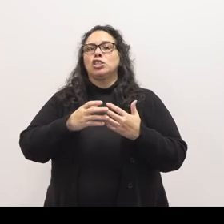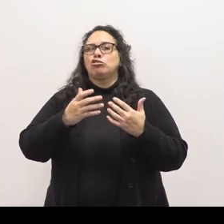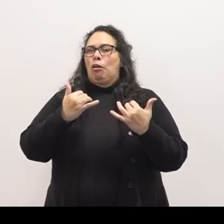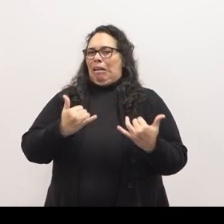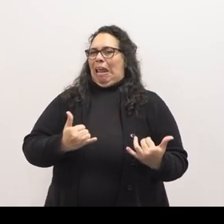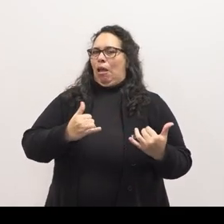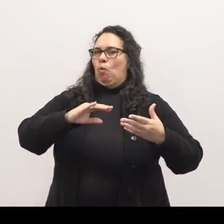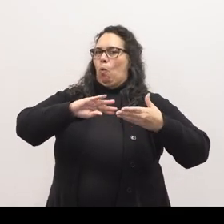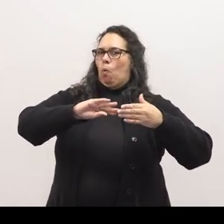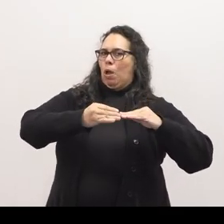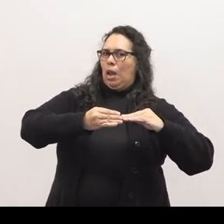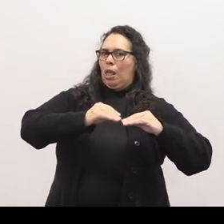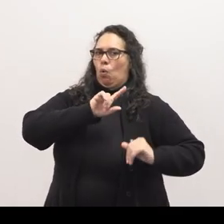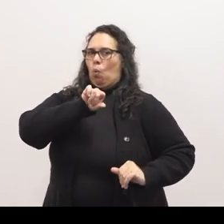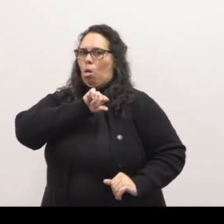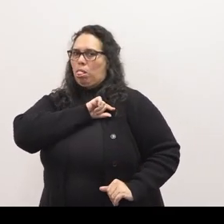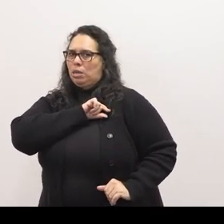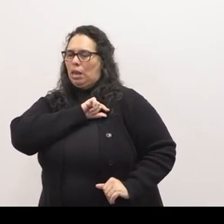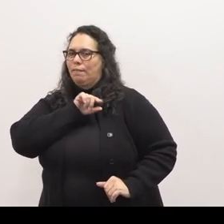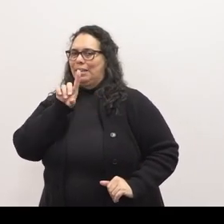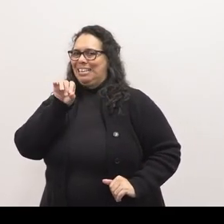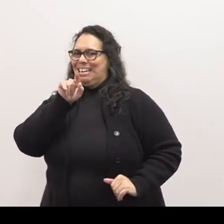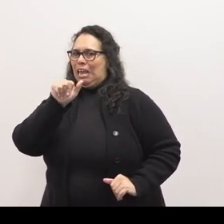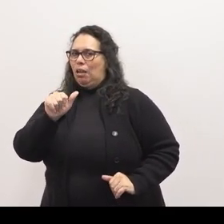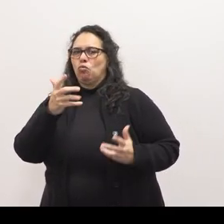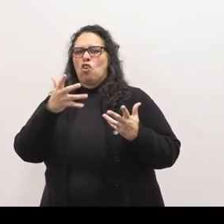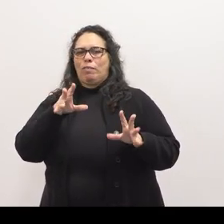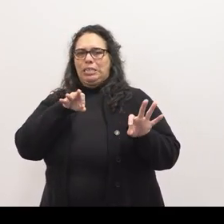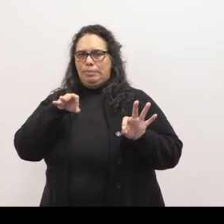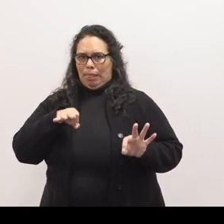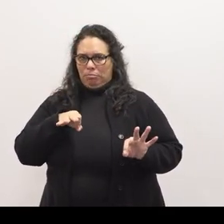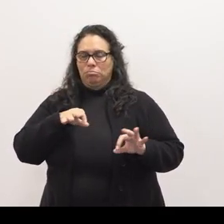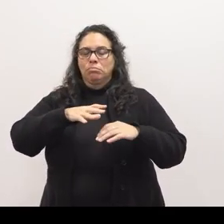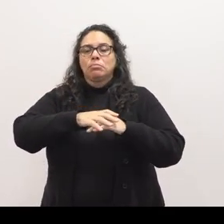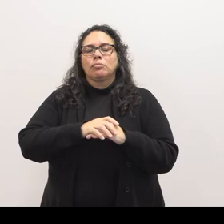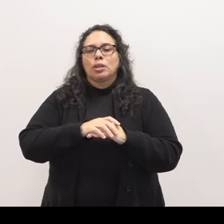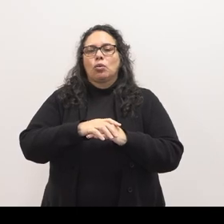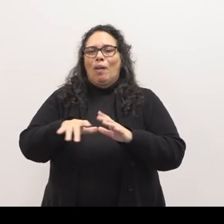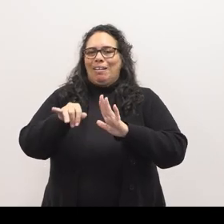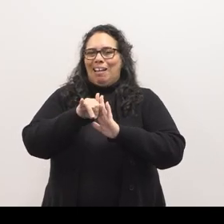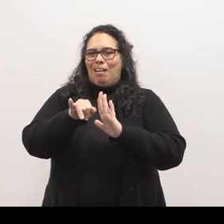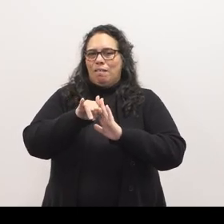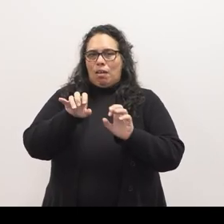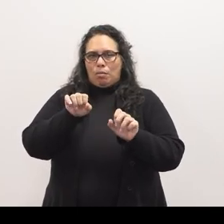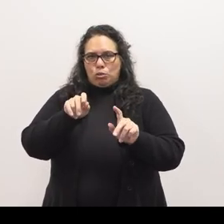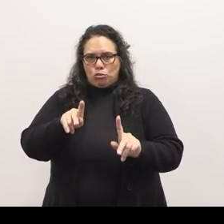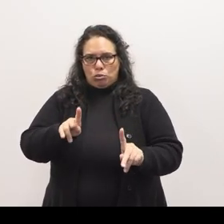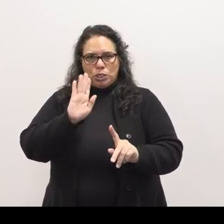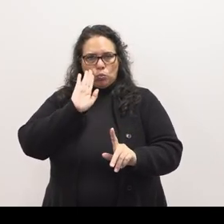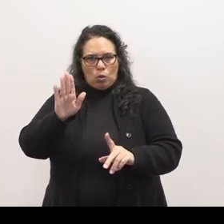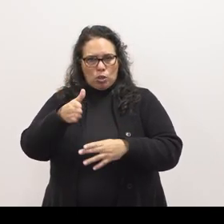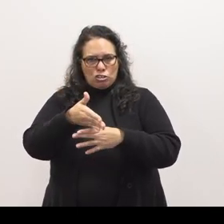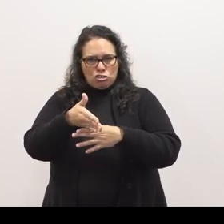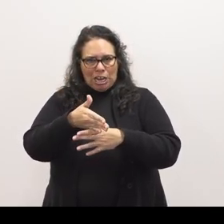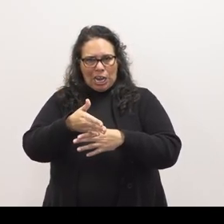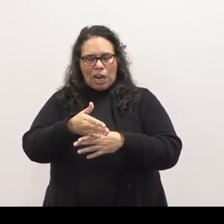is quantitative data. We've also identified the opportunities that we will share out on